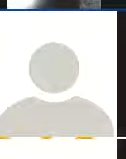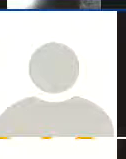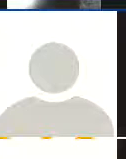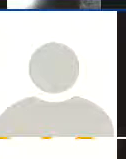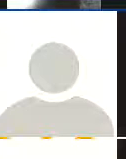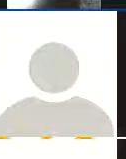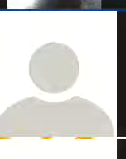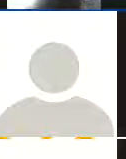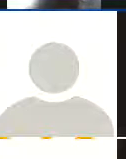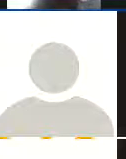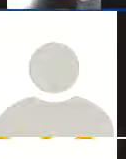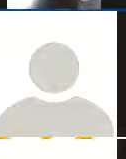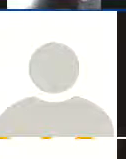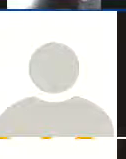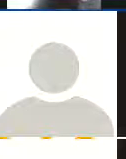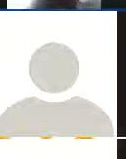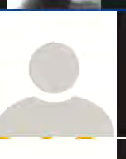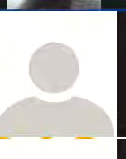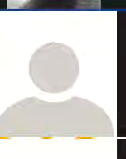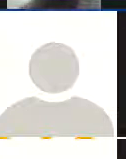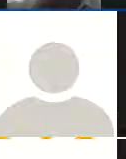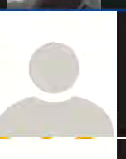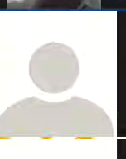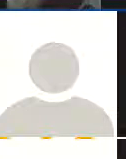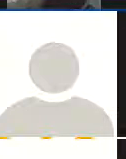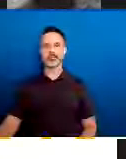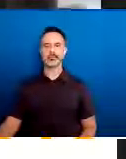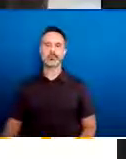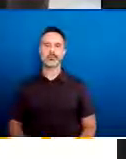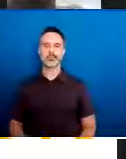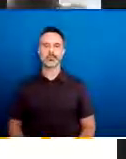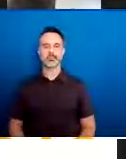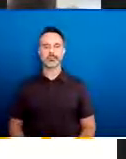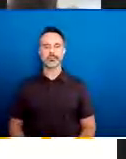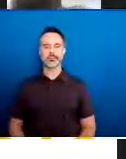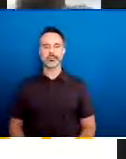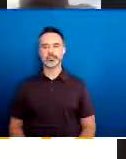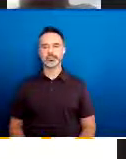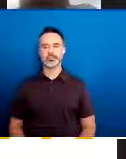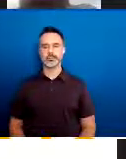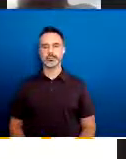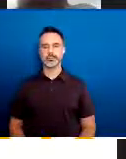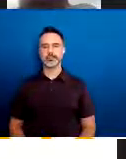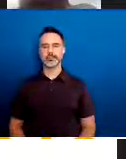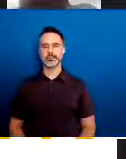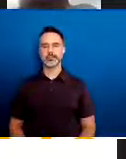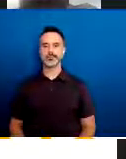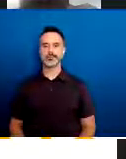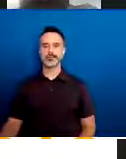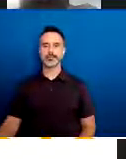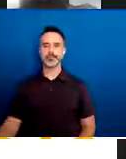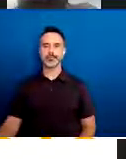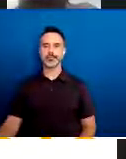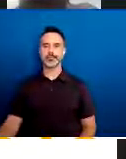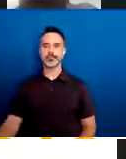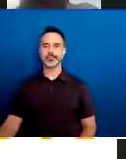bottom of their heart, and for the care that they have for our community to make sure that these vaccines have been out there. So you can see that we